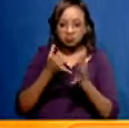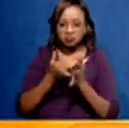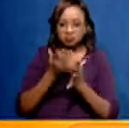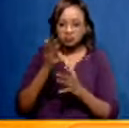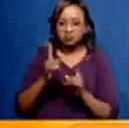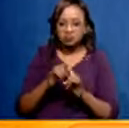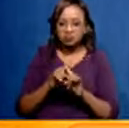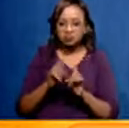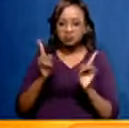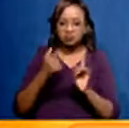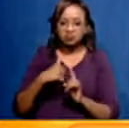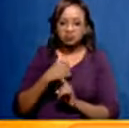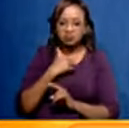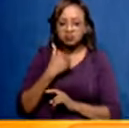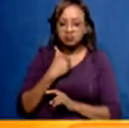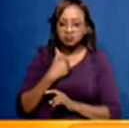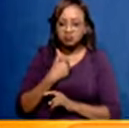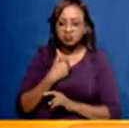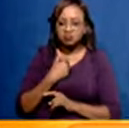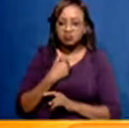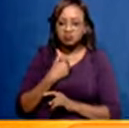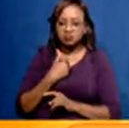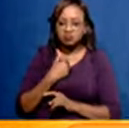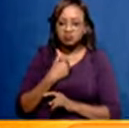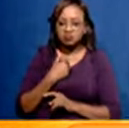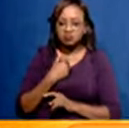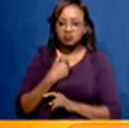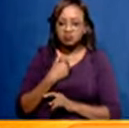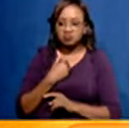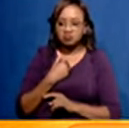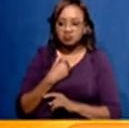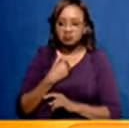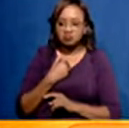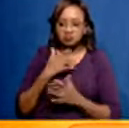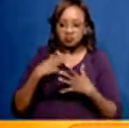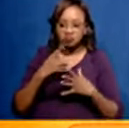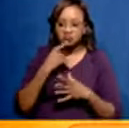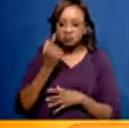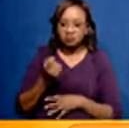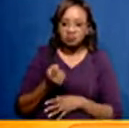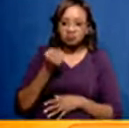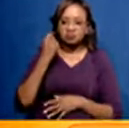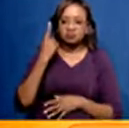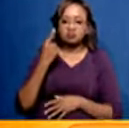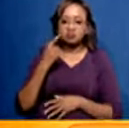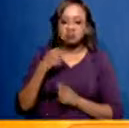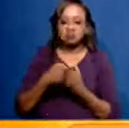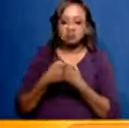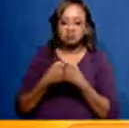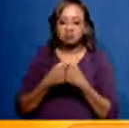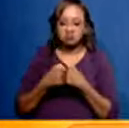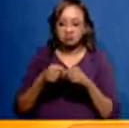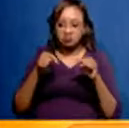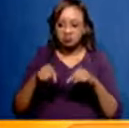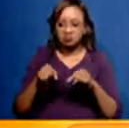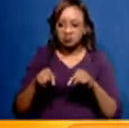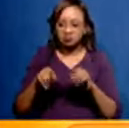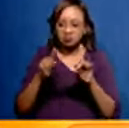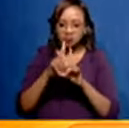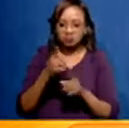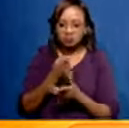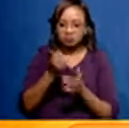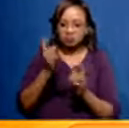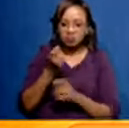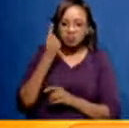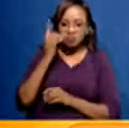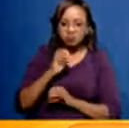We have bold leadership at the top of the university. They understand the constraints of today and they see the foresight of tomorrow. They understand